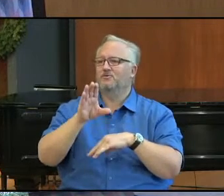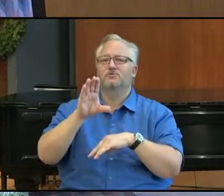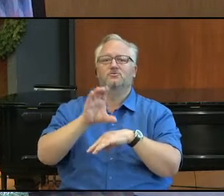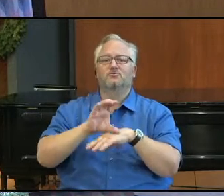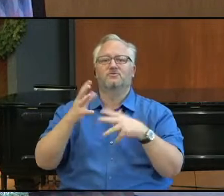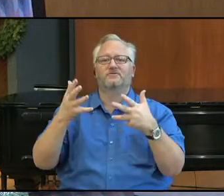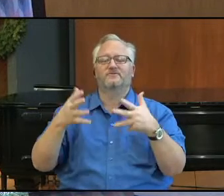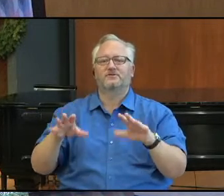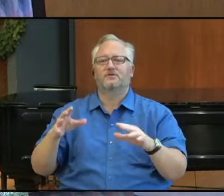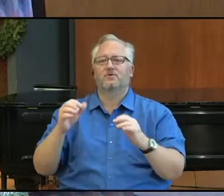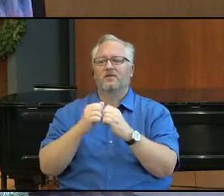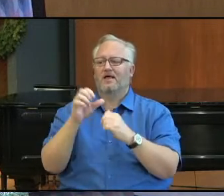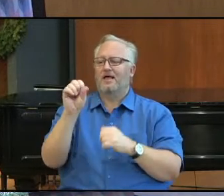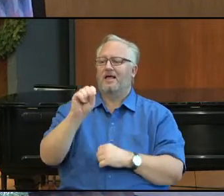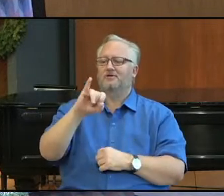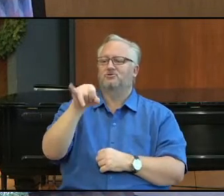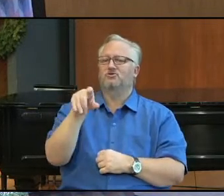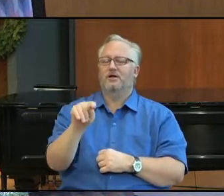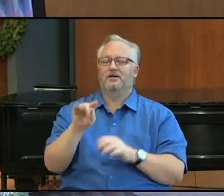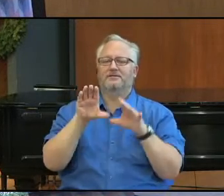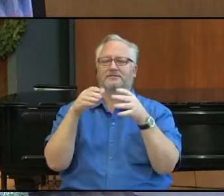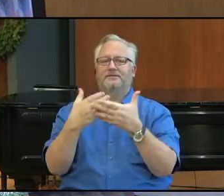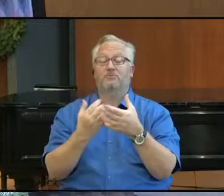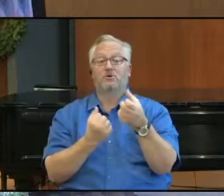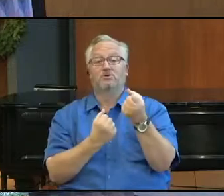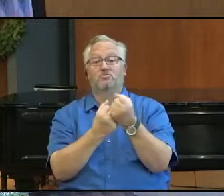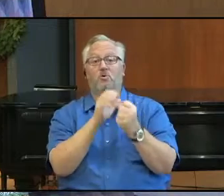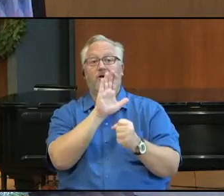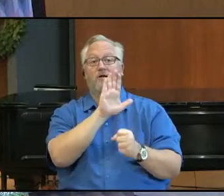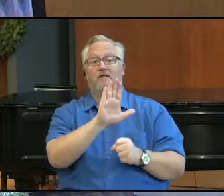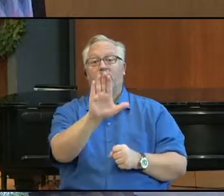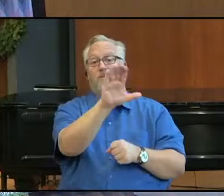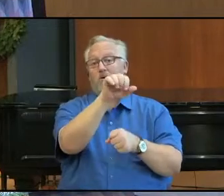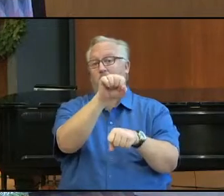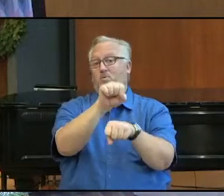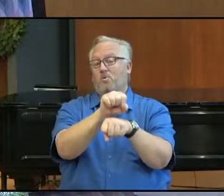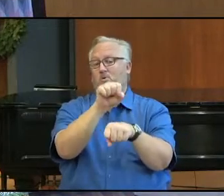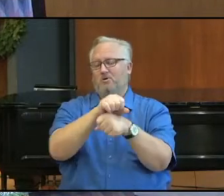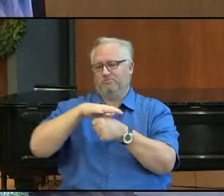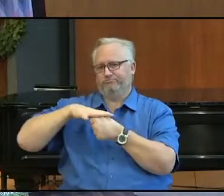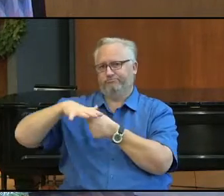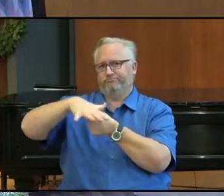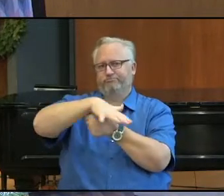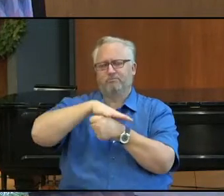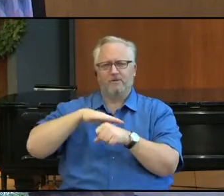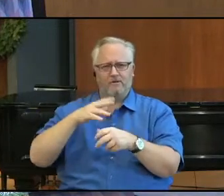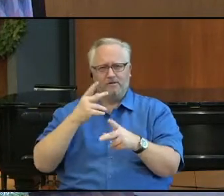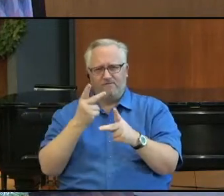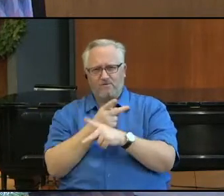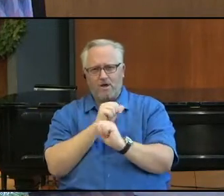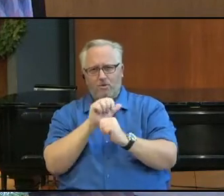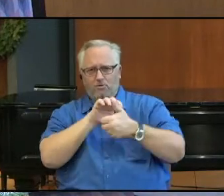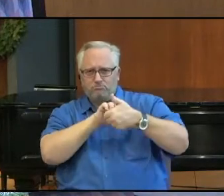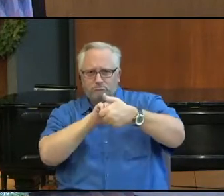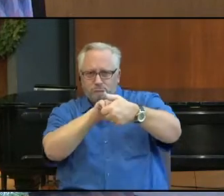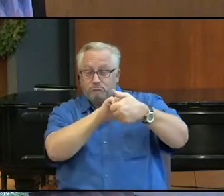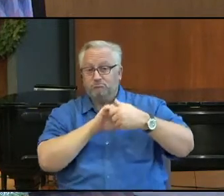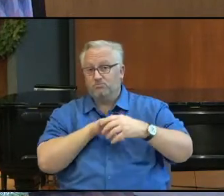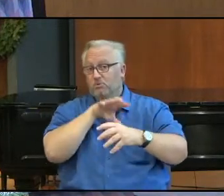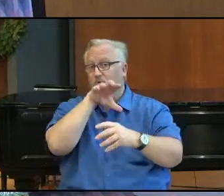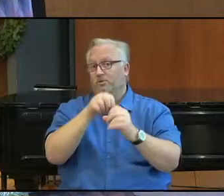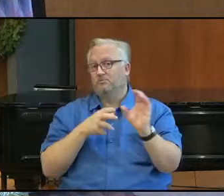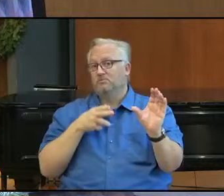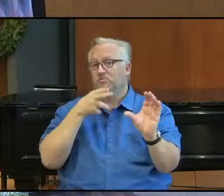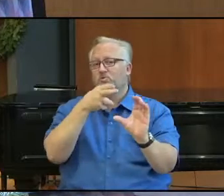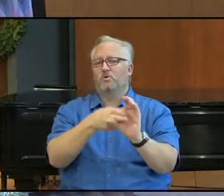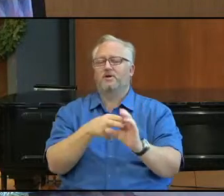team. We are supporting their work in the region, and we are looking for ways to collaborate with them, including participating